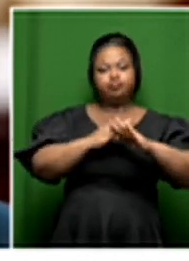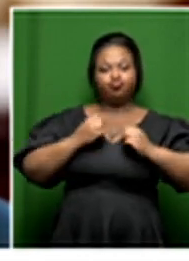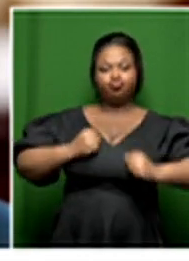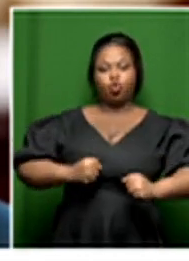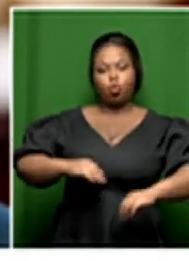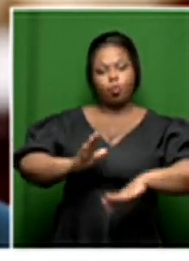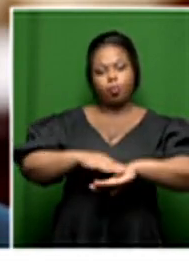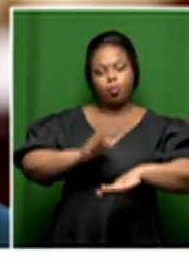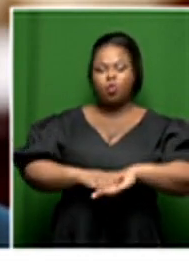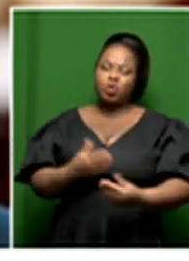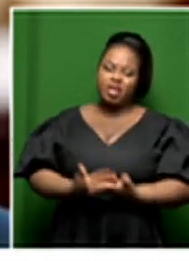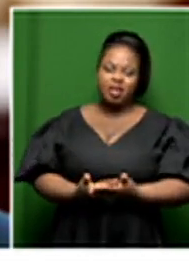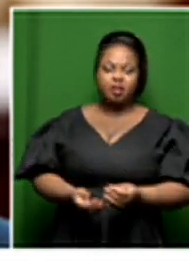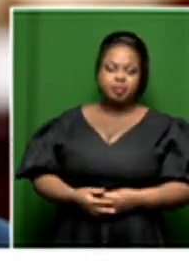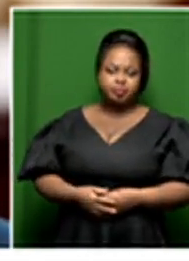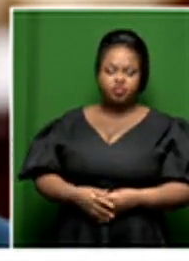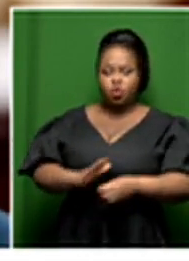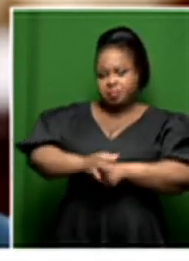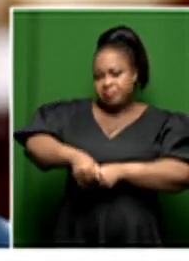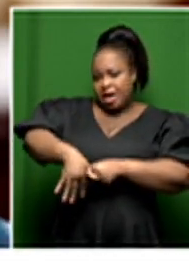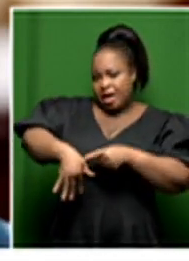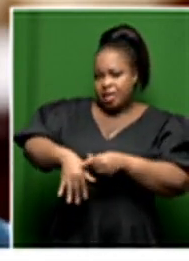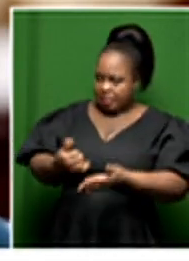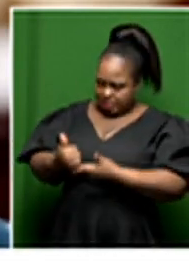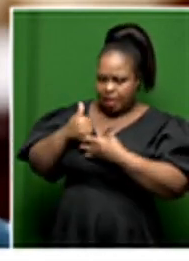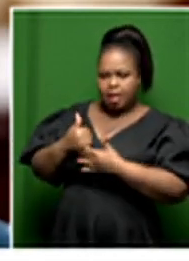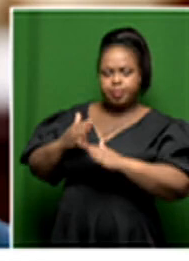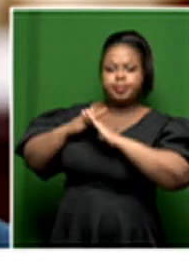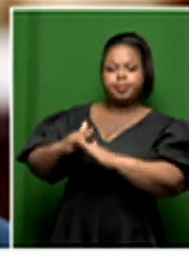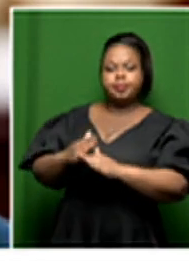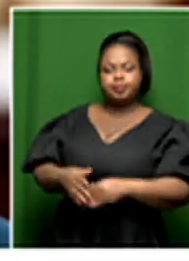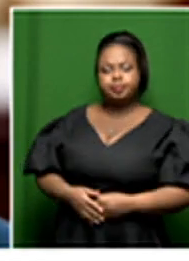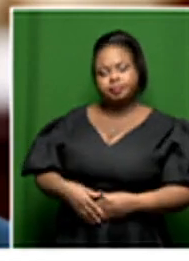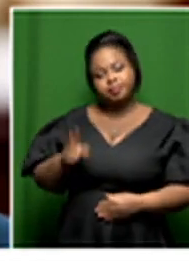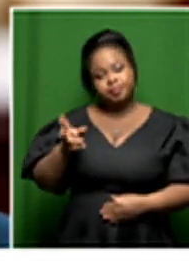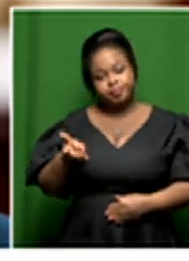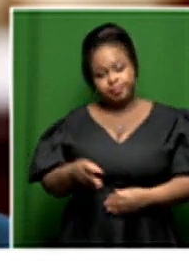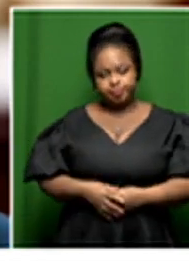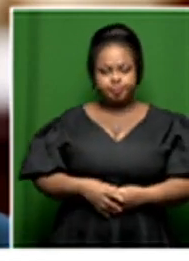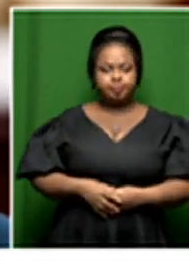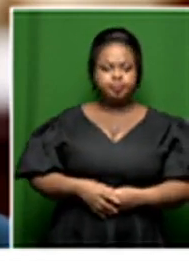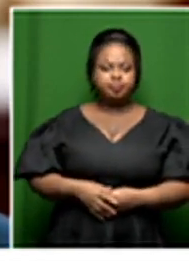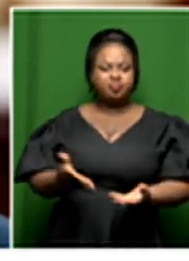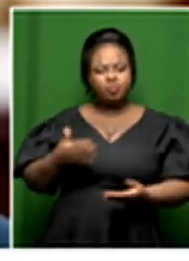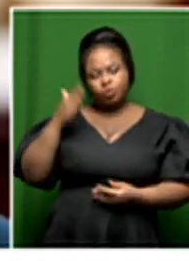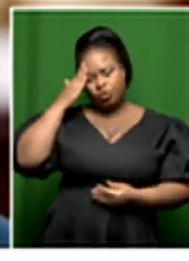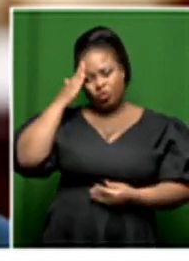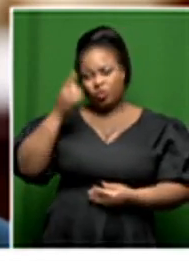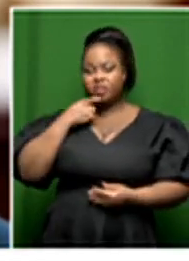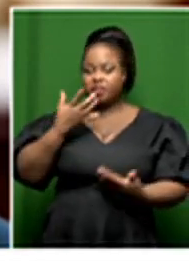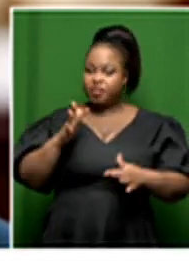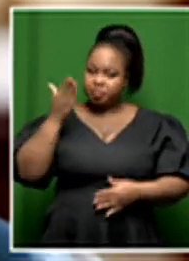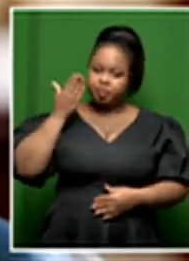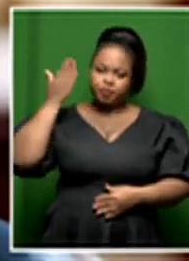immunity against all of the new variants. I think it also needs to be said here that, and much has already been said